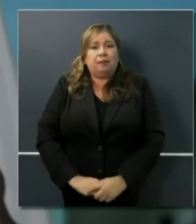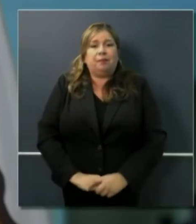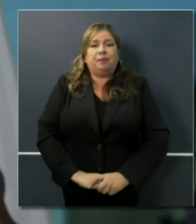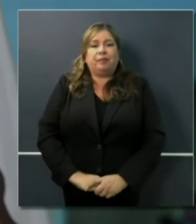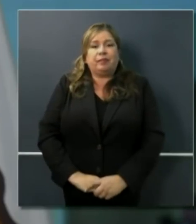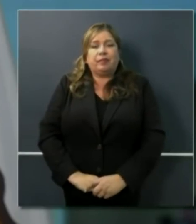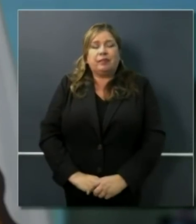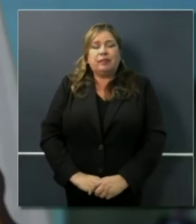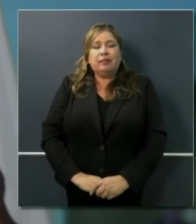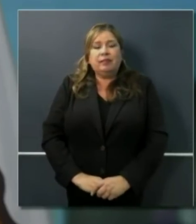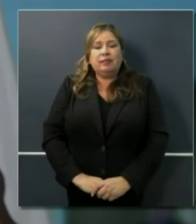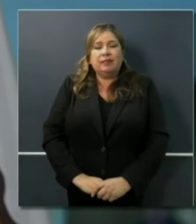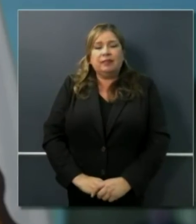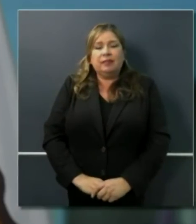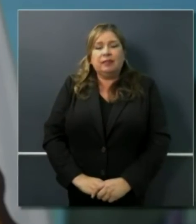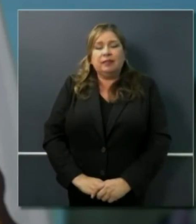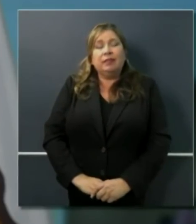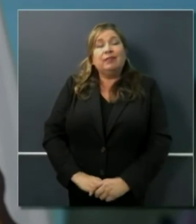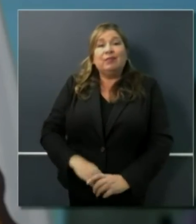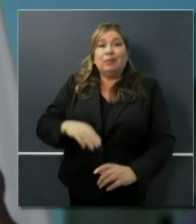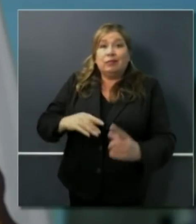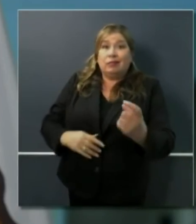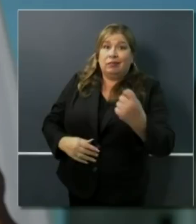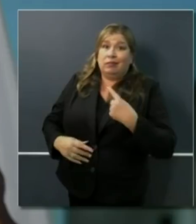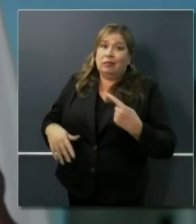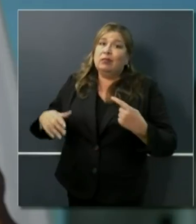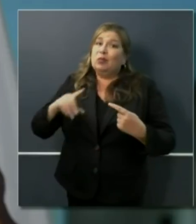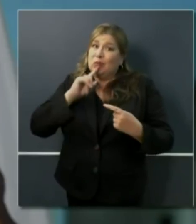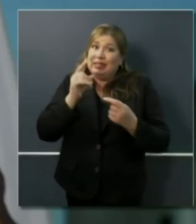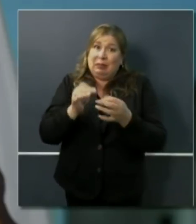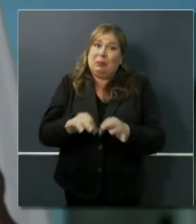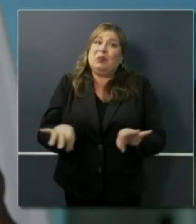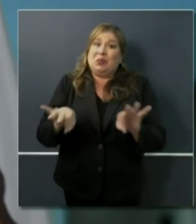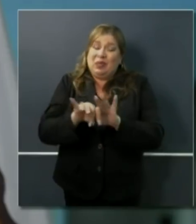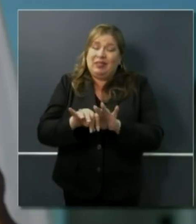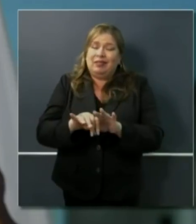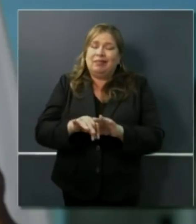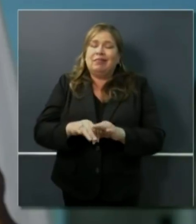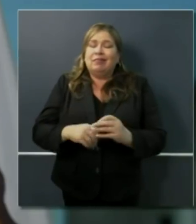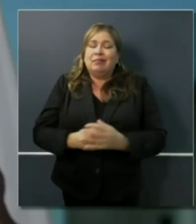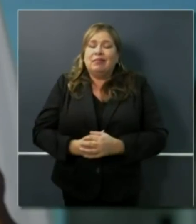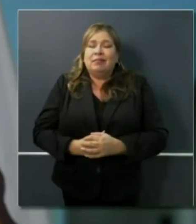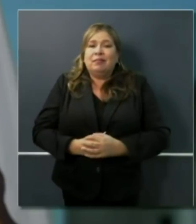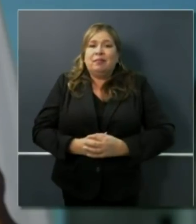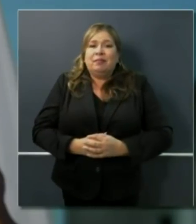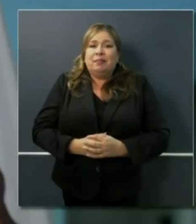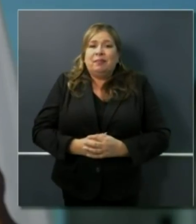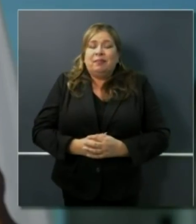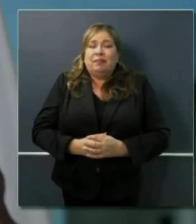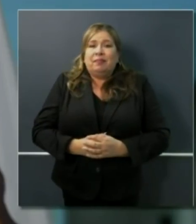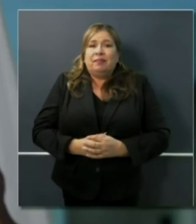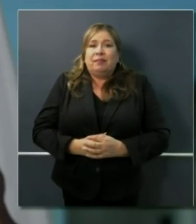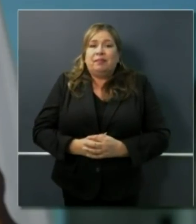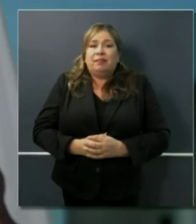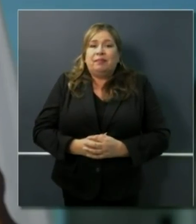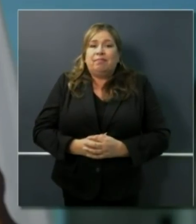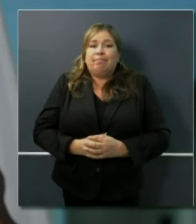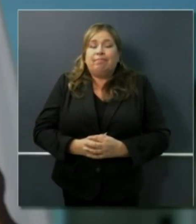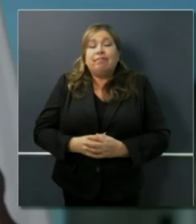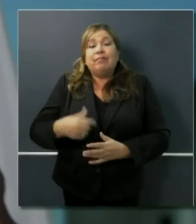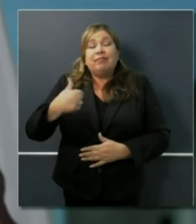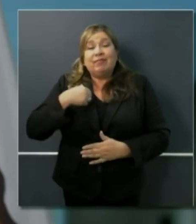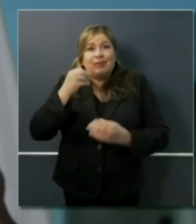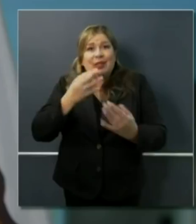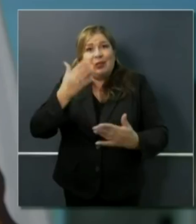consequential question and profoundly significant. Look, let me just offer a few thoughts on that. I've been, as you know,